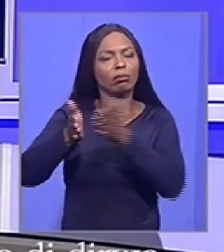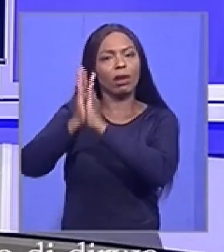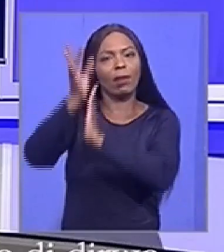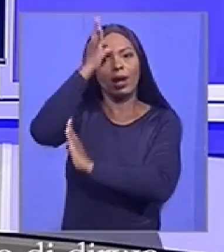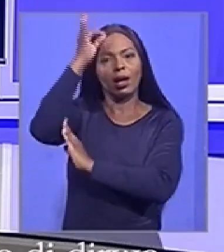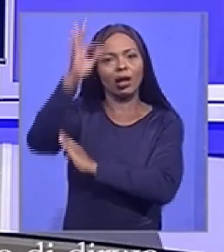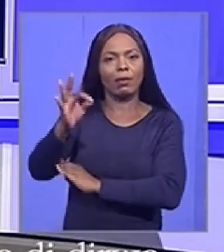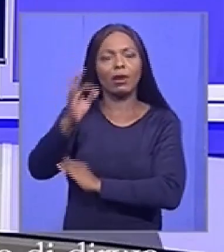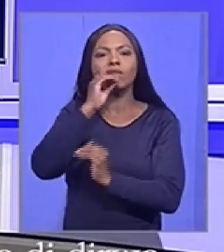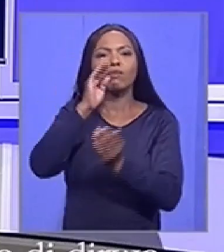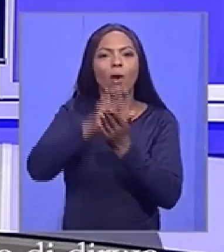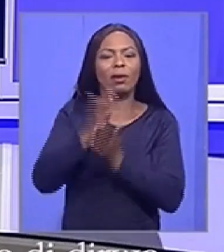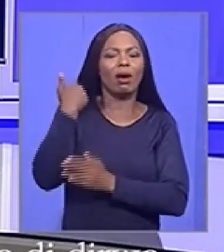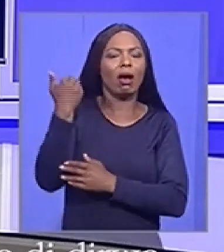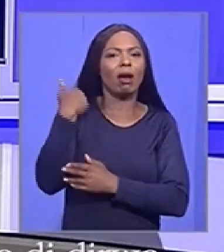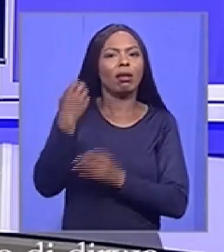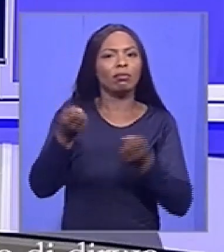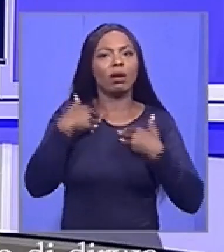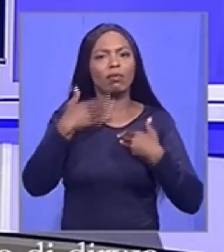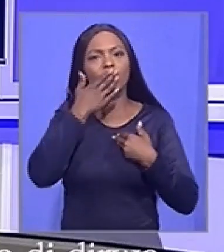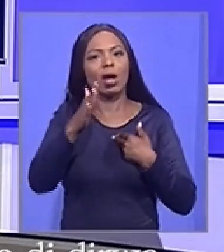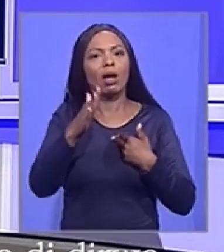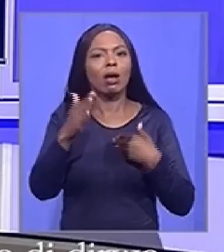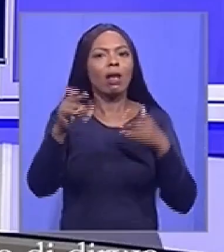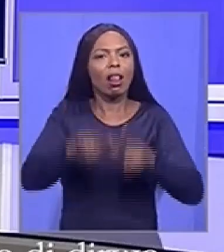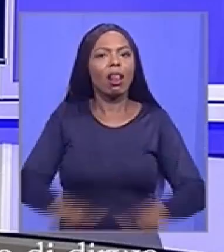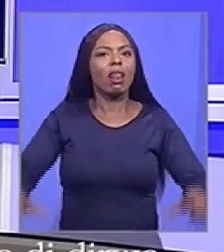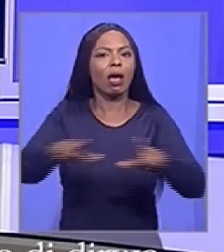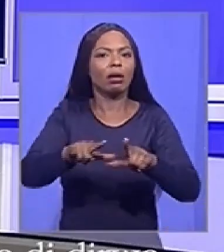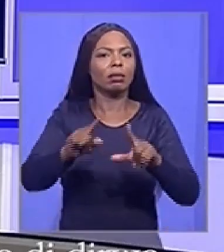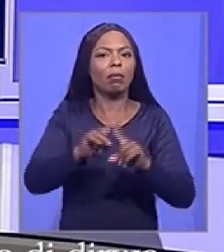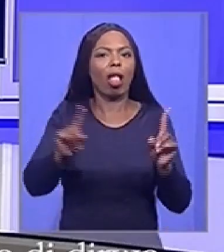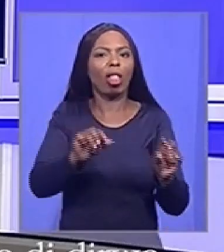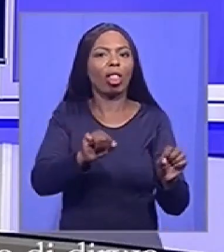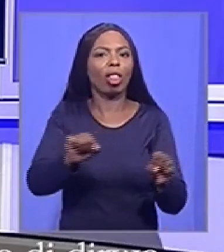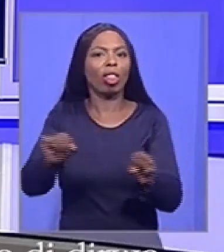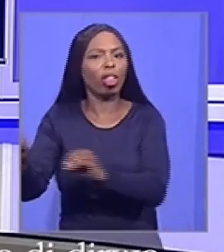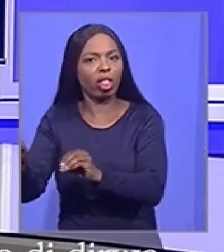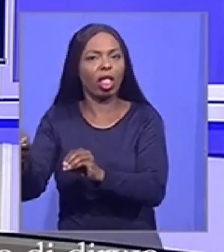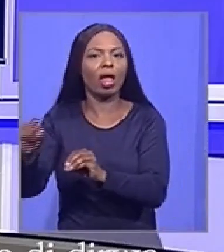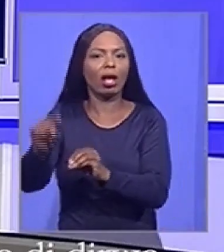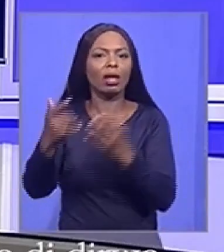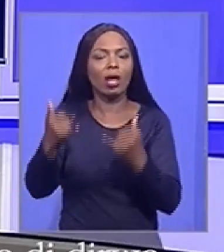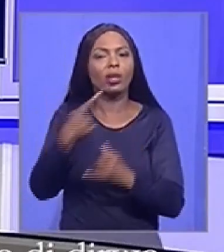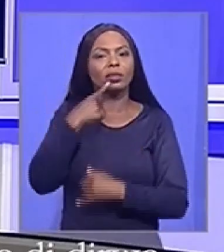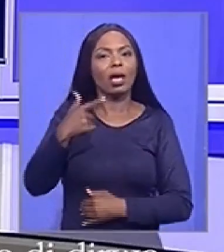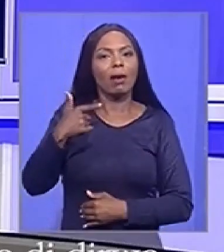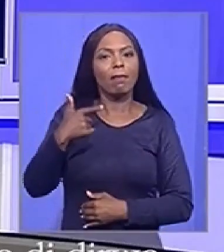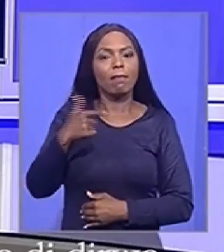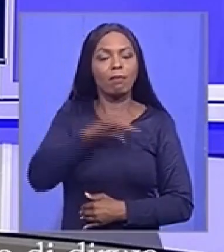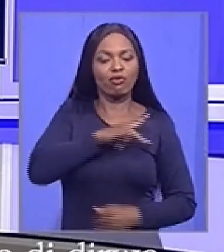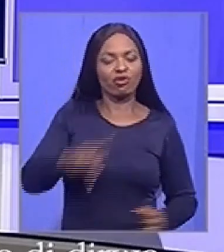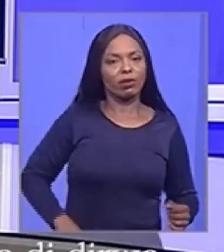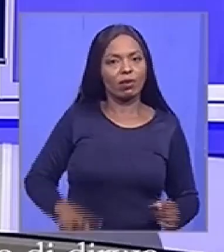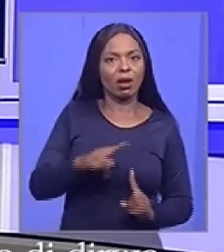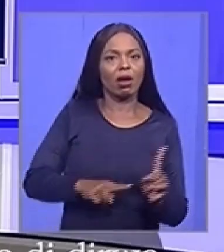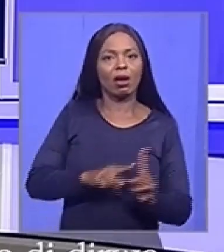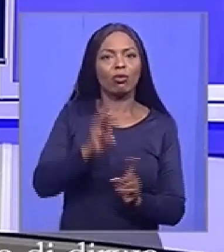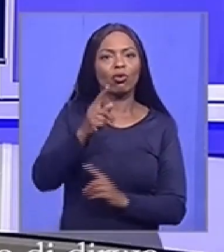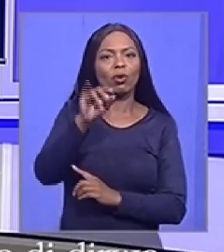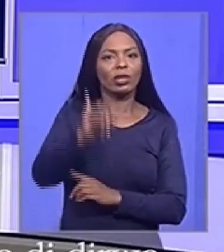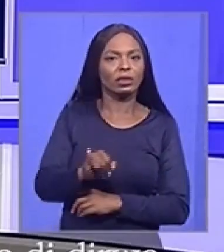diragatsa ditsholofetso tsa yone tsa go ba rebolela lefatshe. Ba bega gore fatonakgolo ya Free State Mxolisi Dukwana e ne santse le